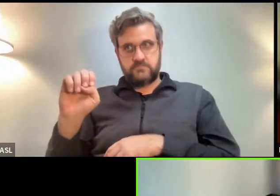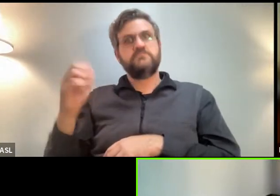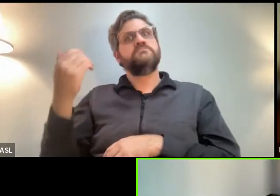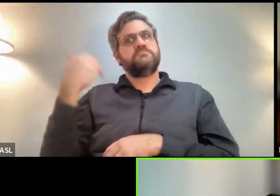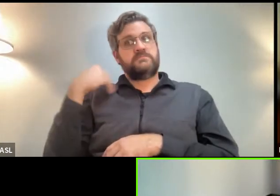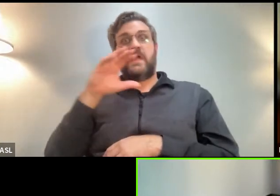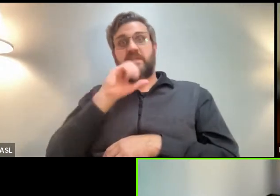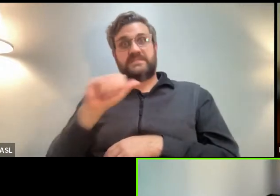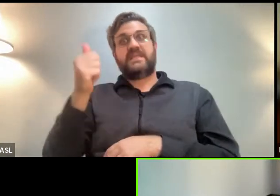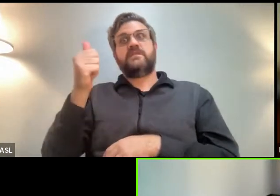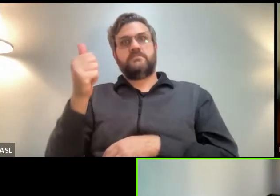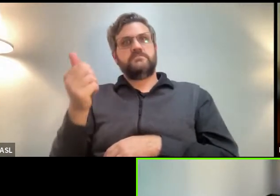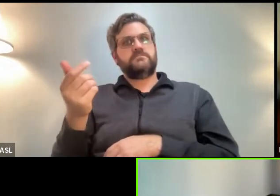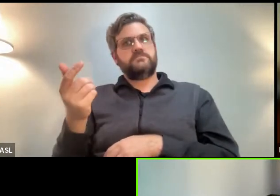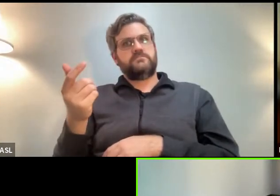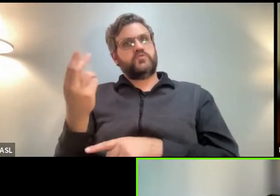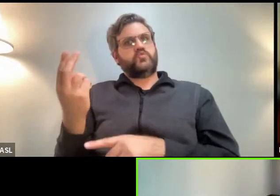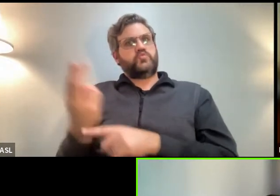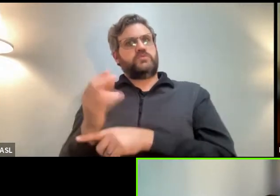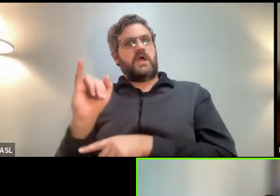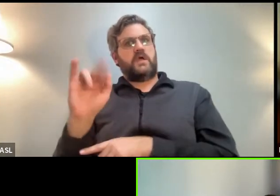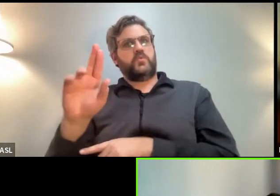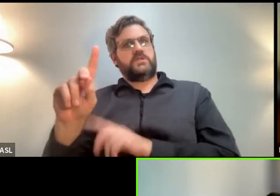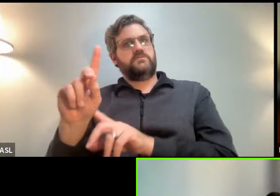was 10, and she was